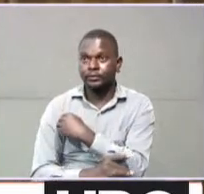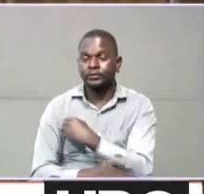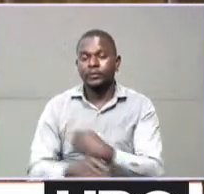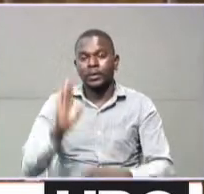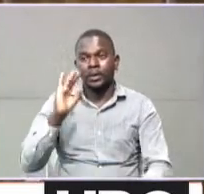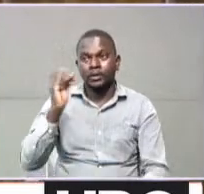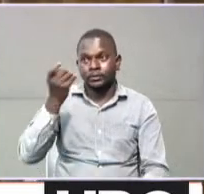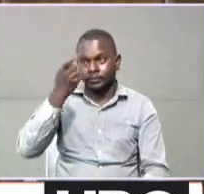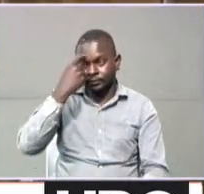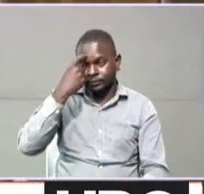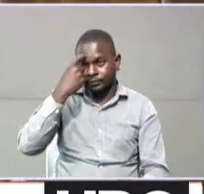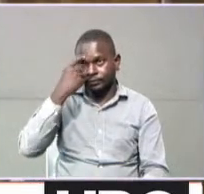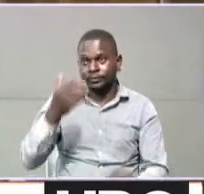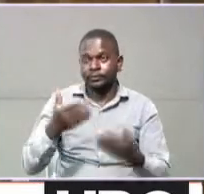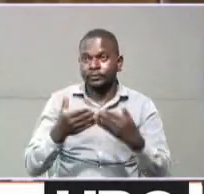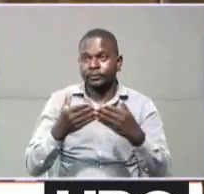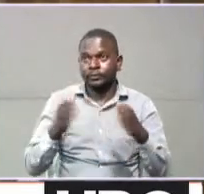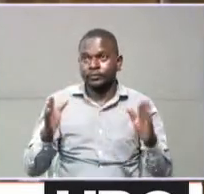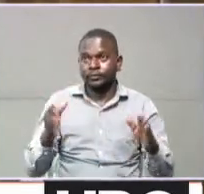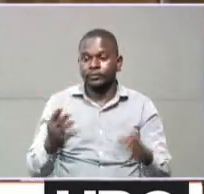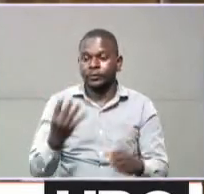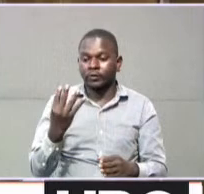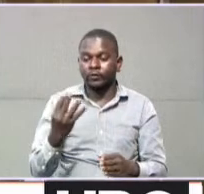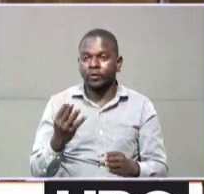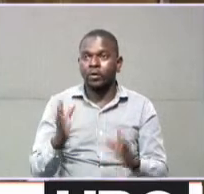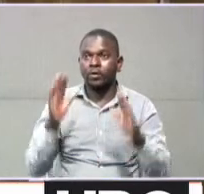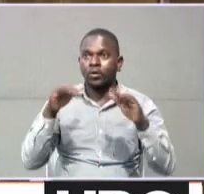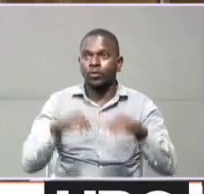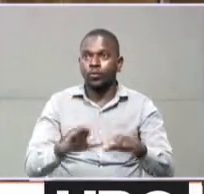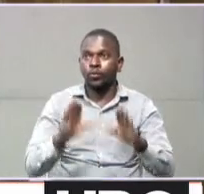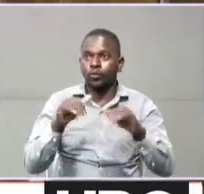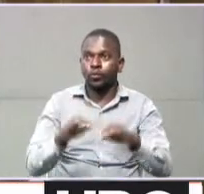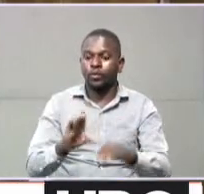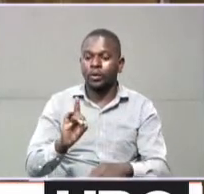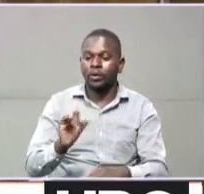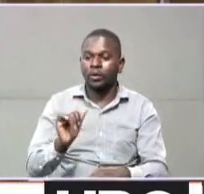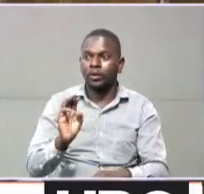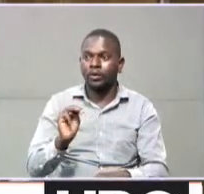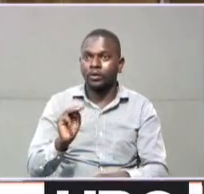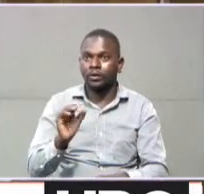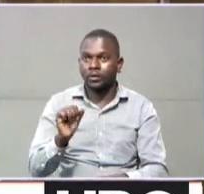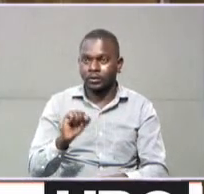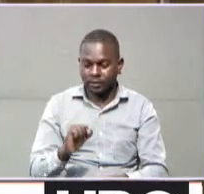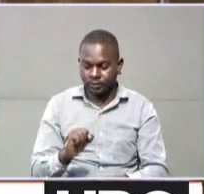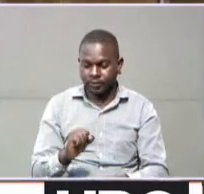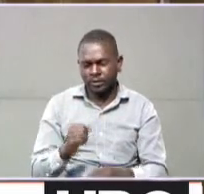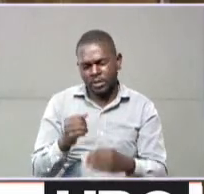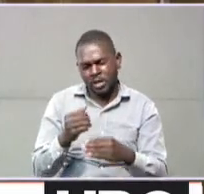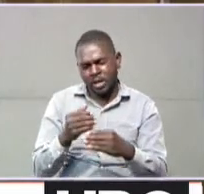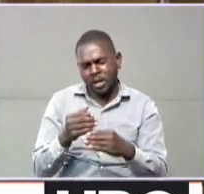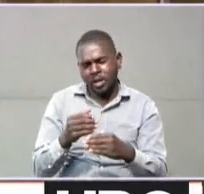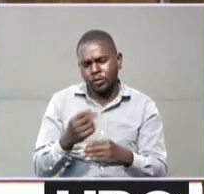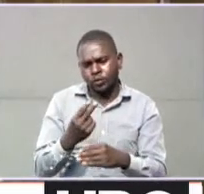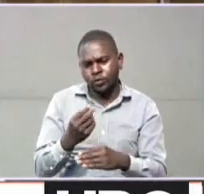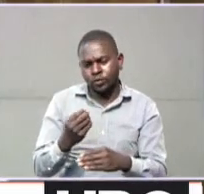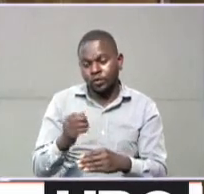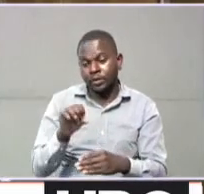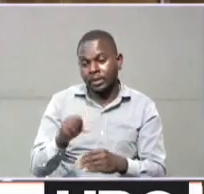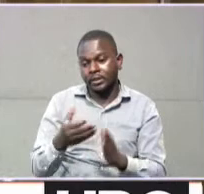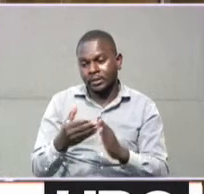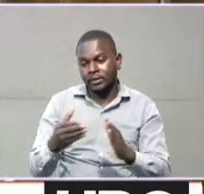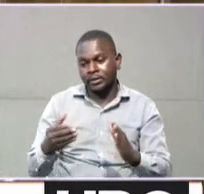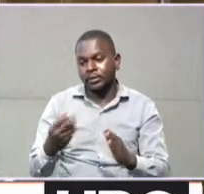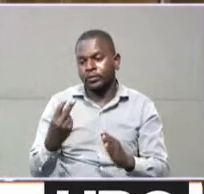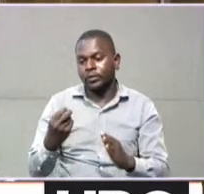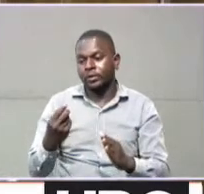government opened four dams around 209 to 2016